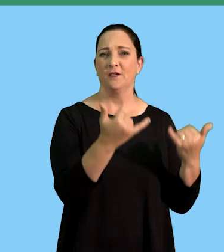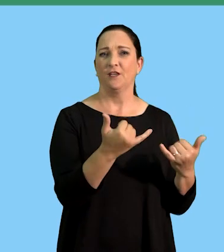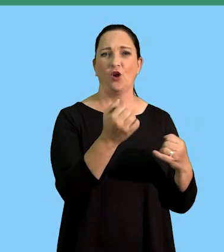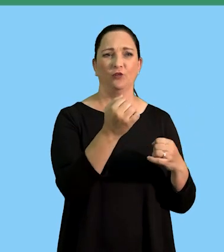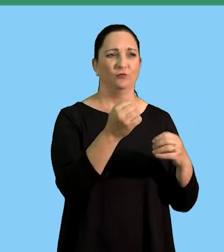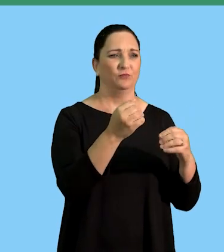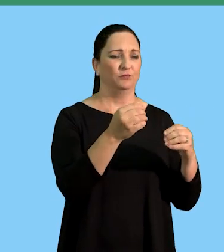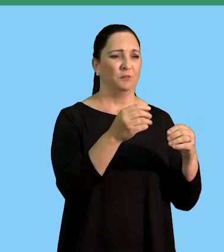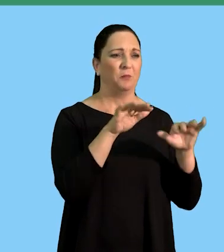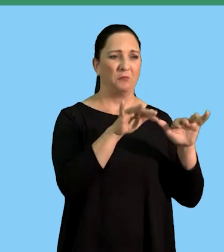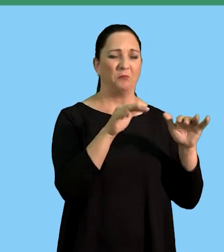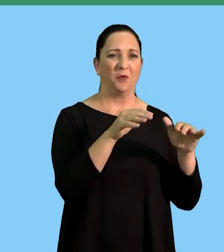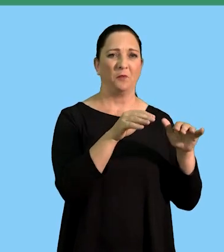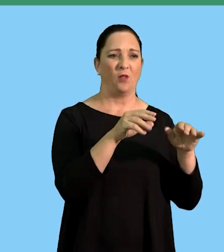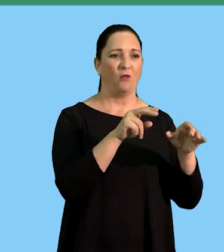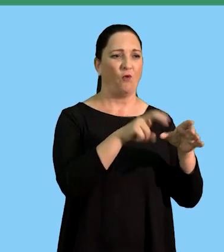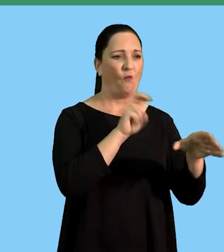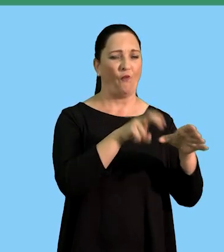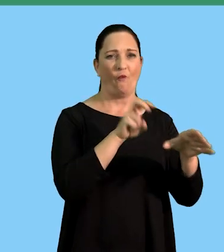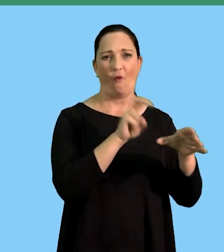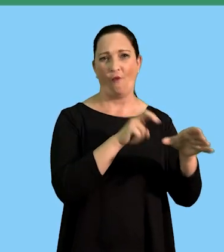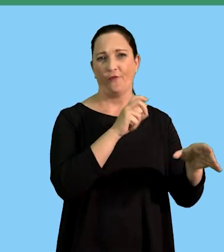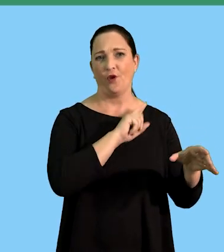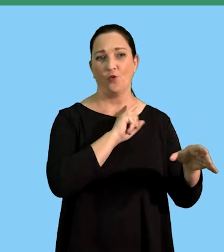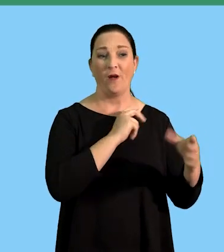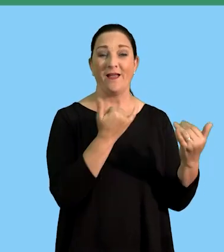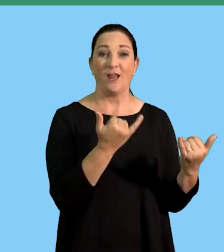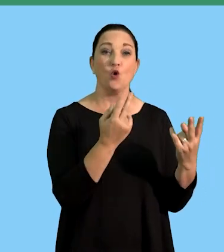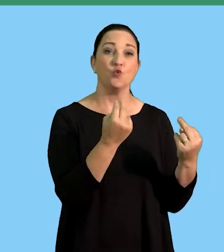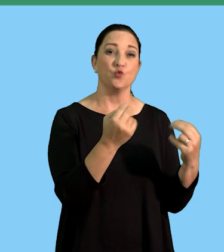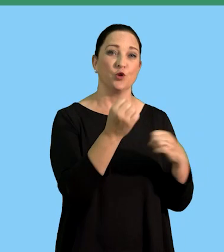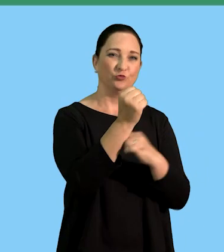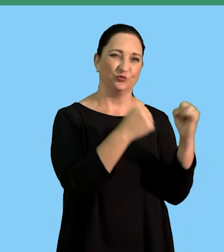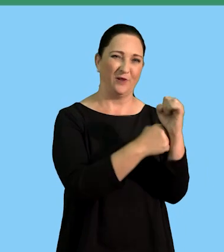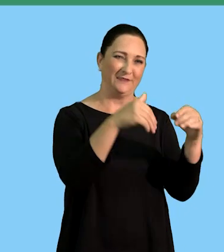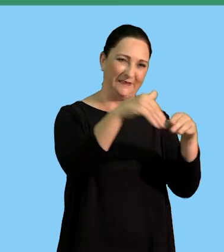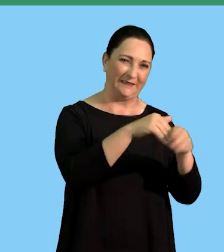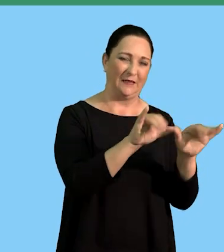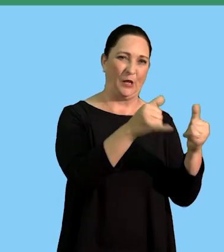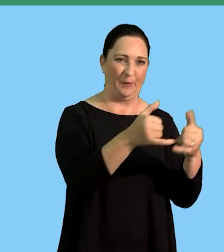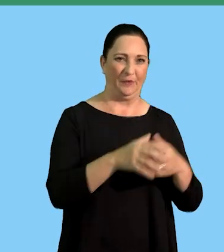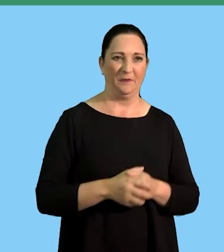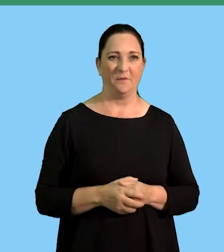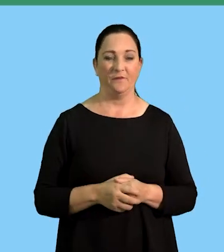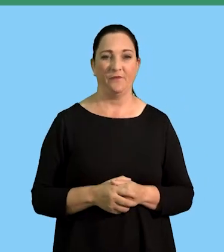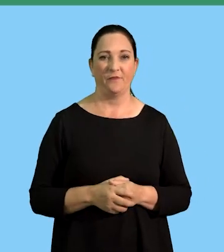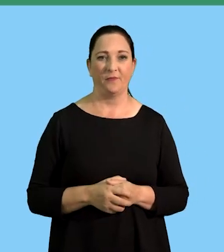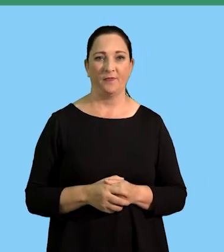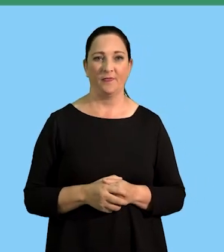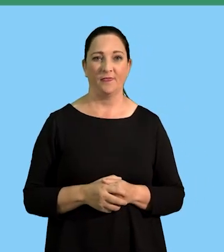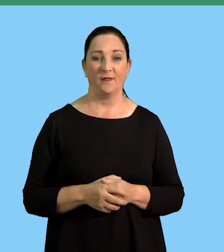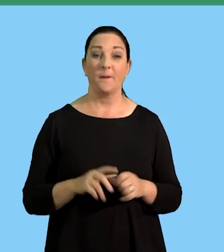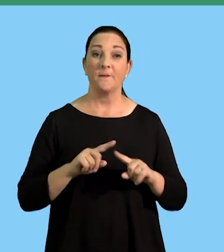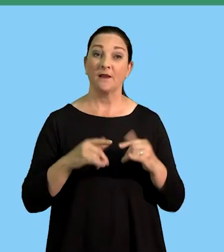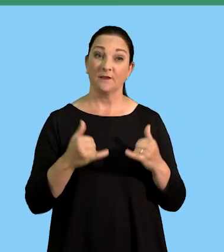So Tladi will receive compensation for losing her job due to restructuring. So which compulsory insurance is that one? We also have